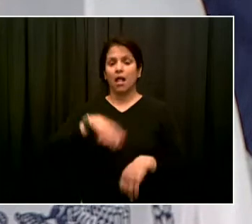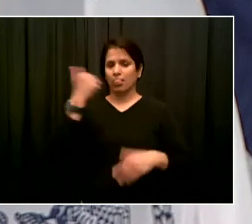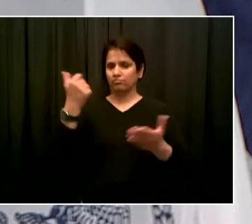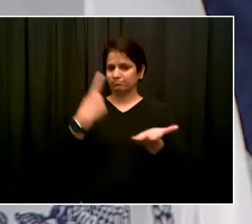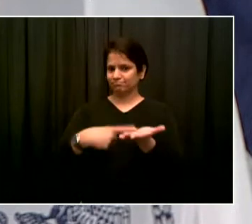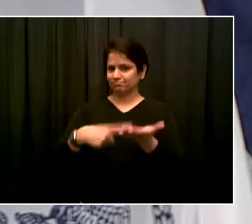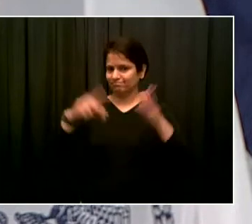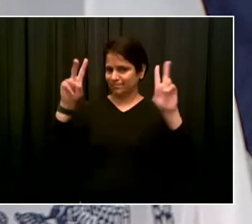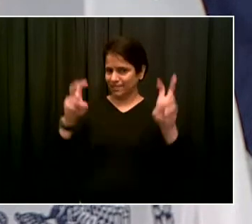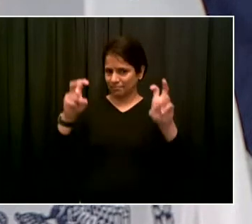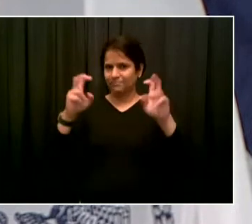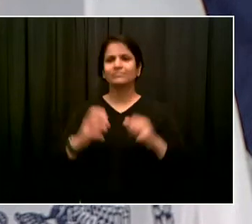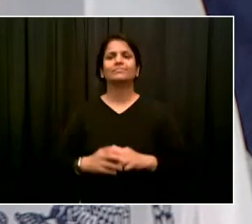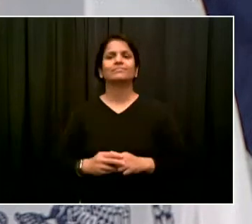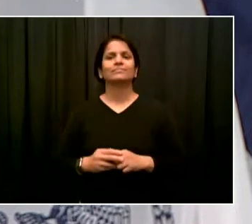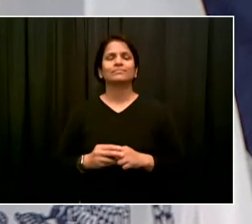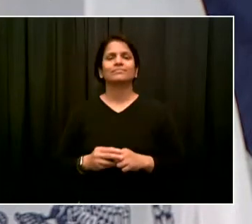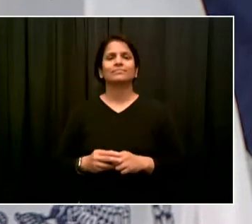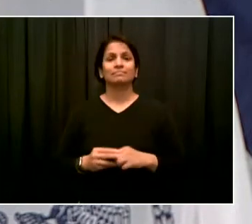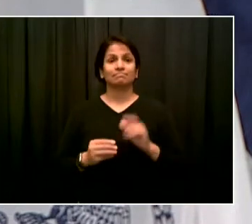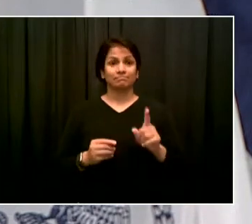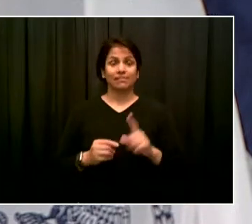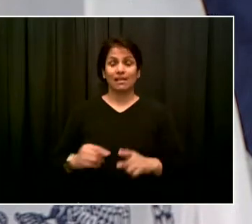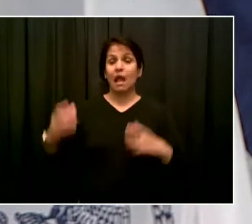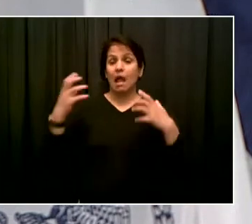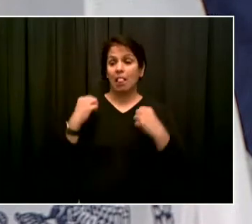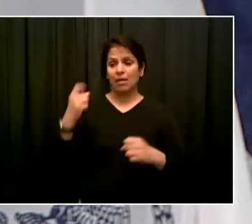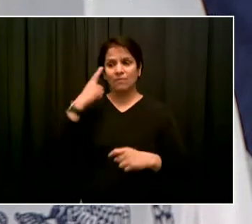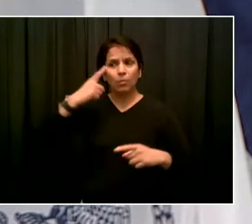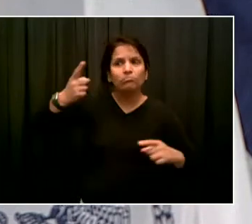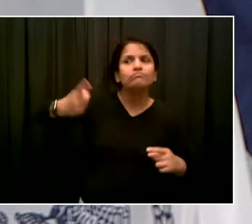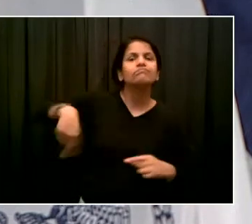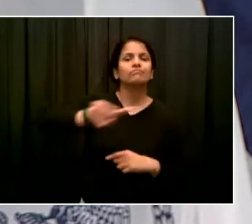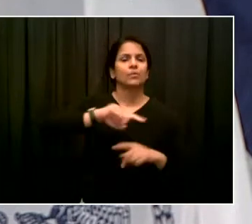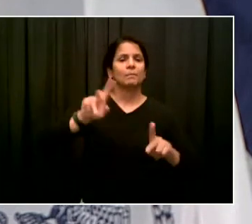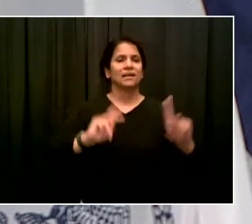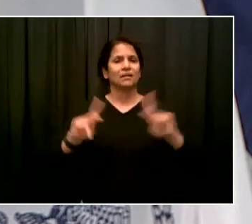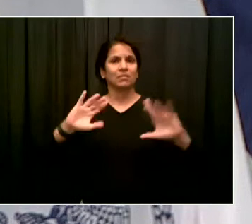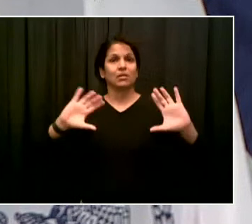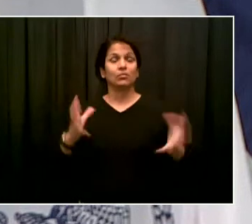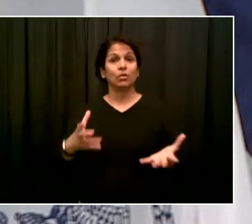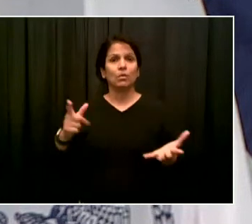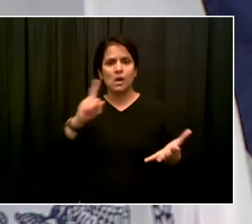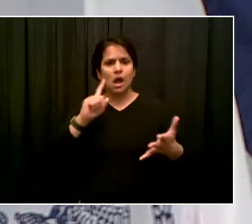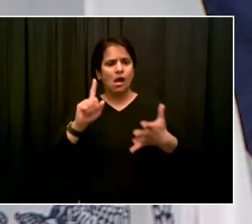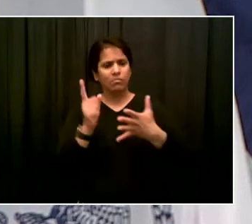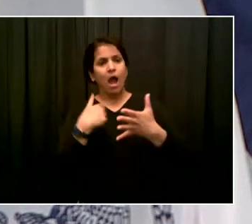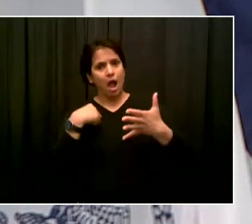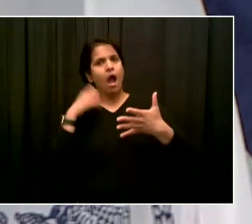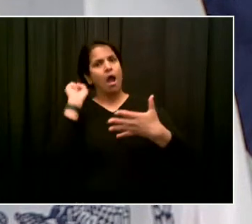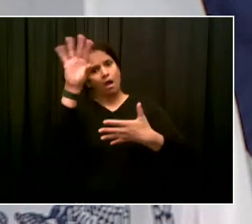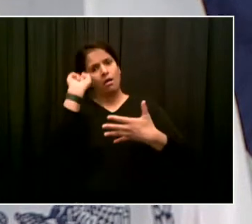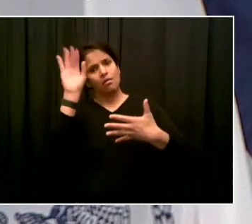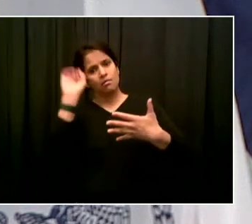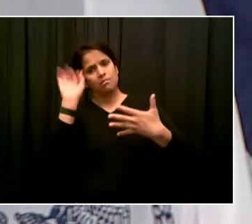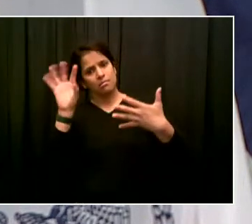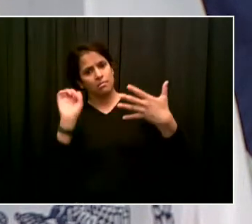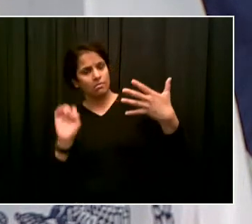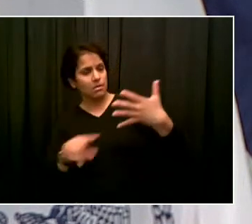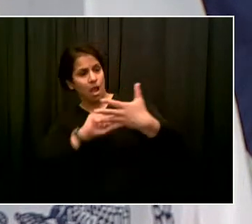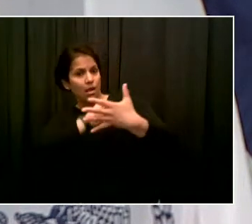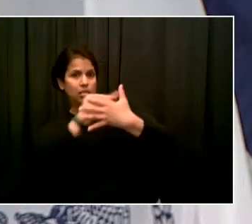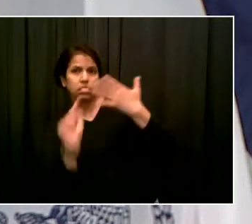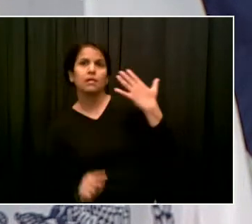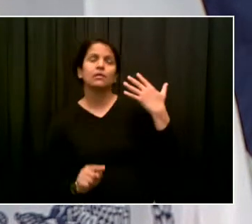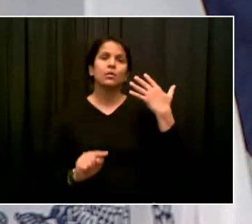And recovery for all of us, it means so many things. It obviously means getting everyone vaccinated. It means addressing physical health and mental